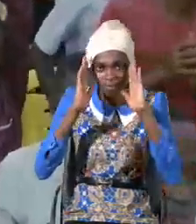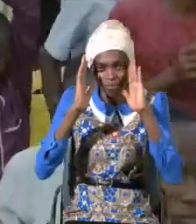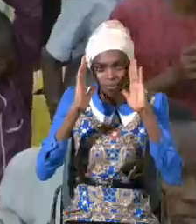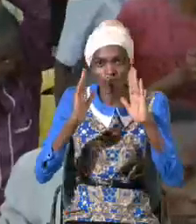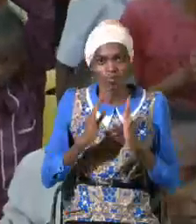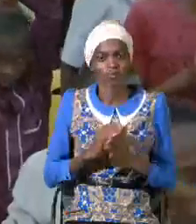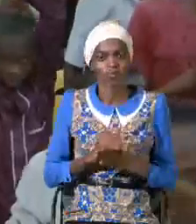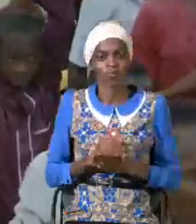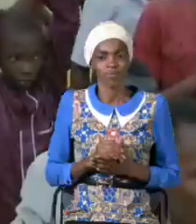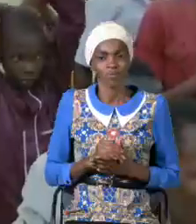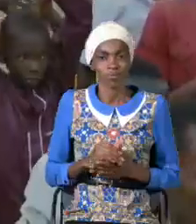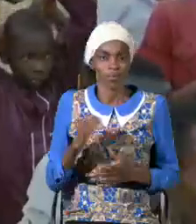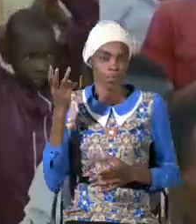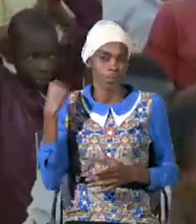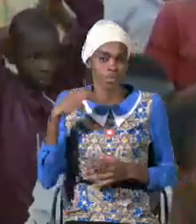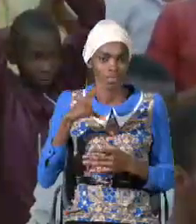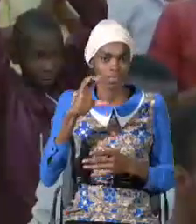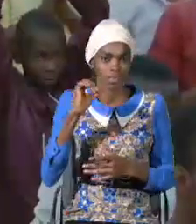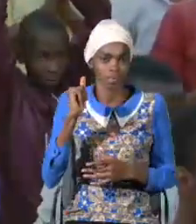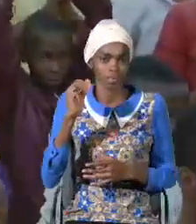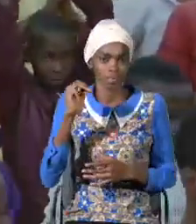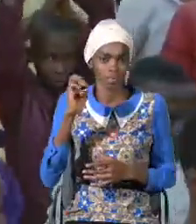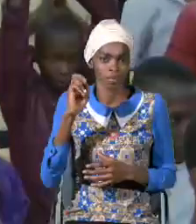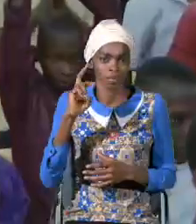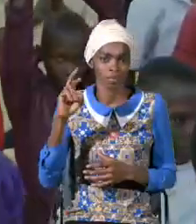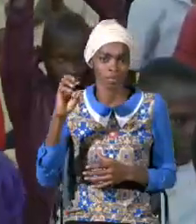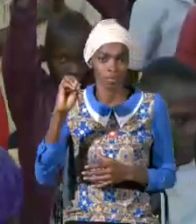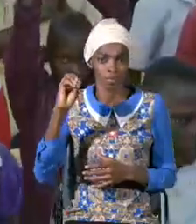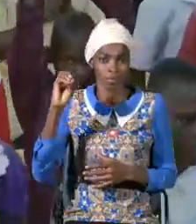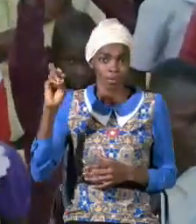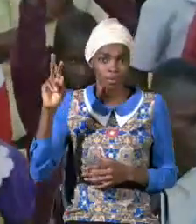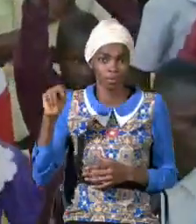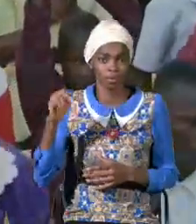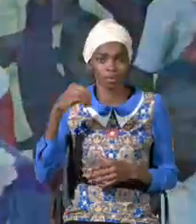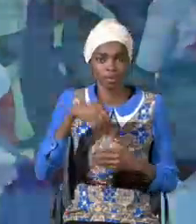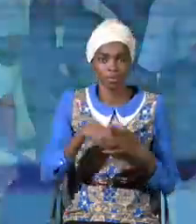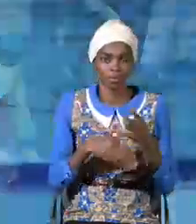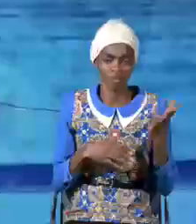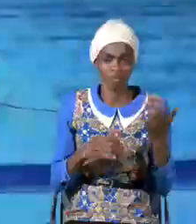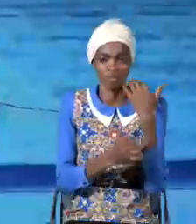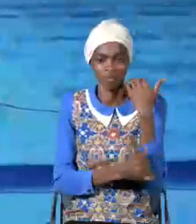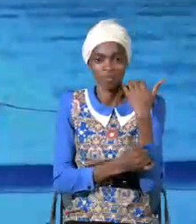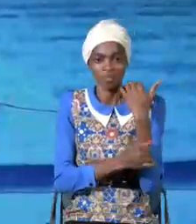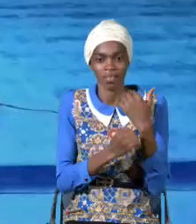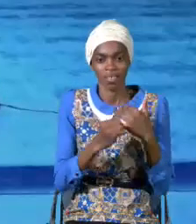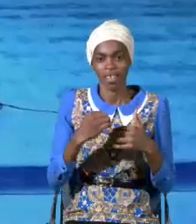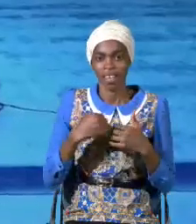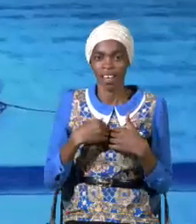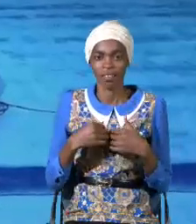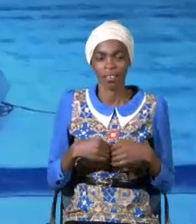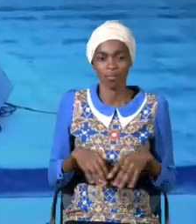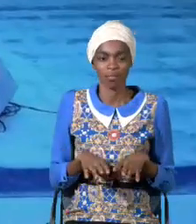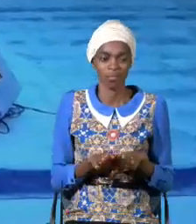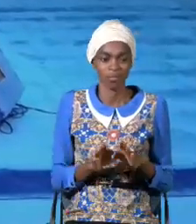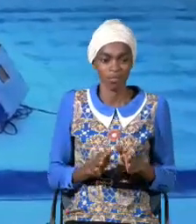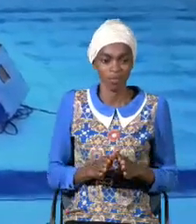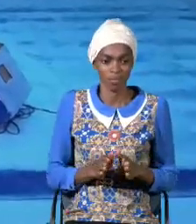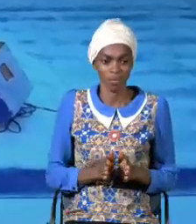I was in Cameroon. And in Cameroon, we're having an open air